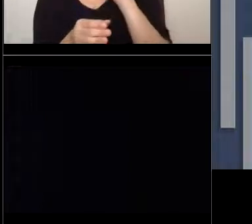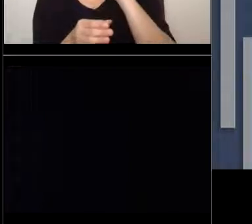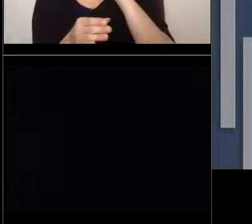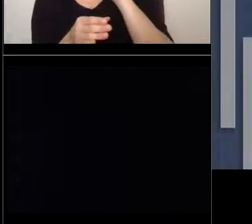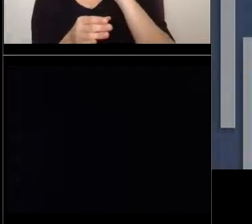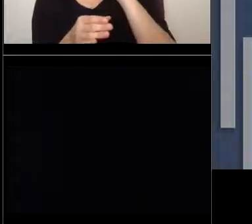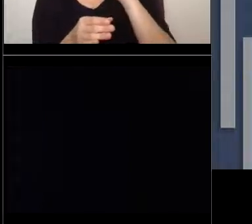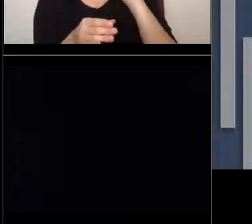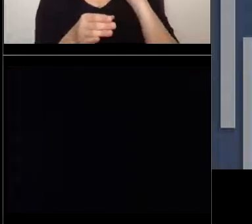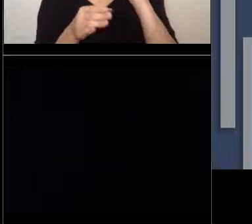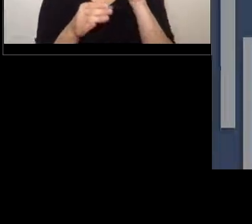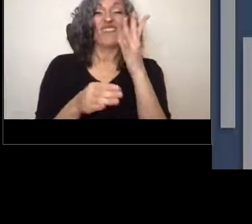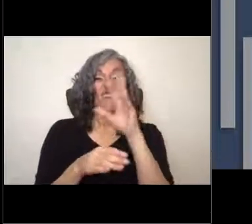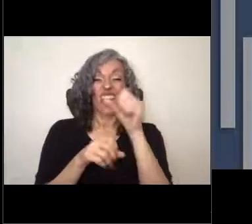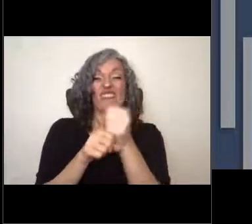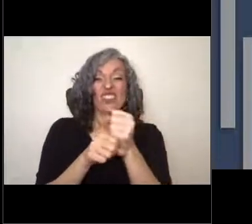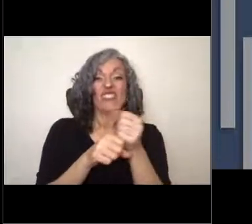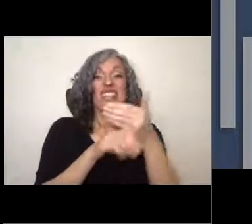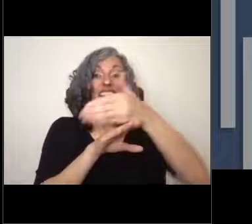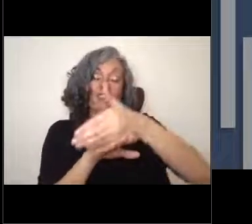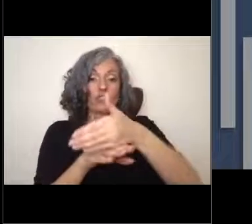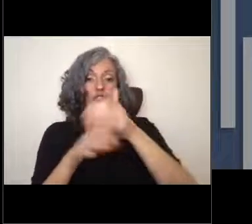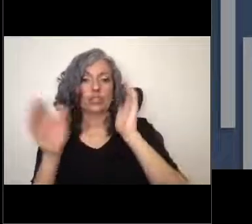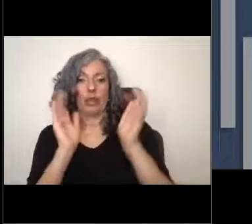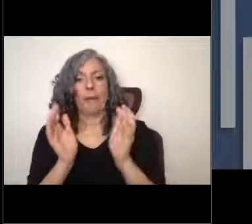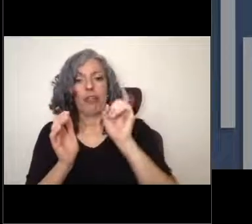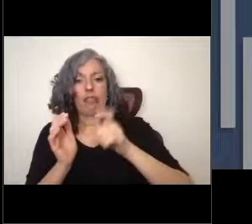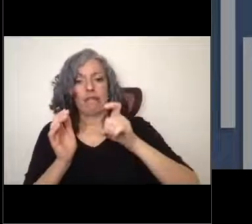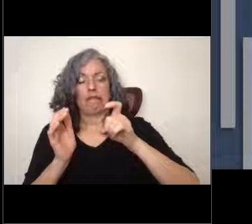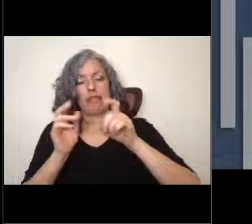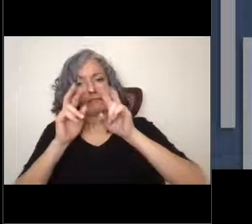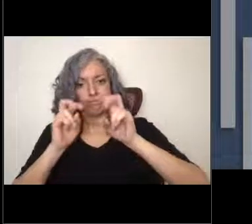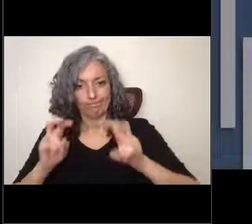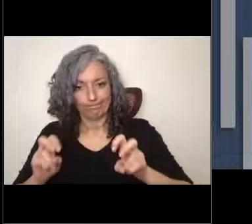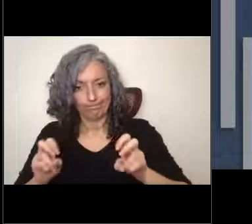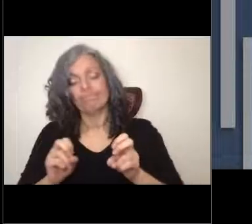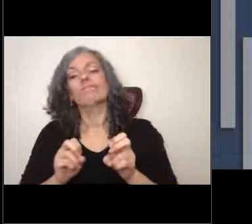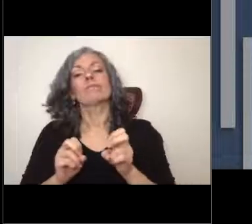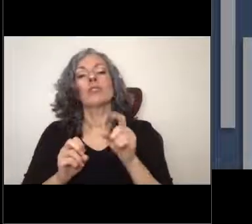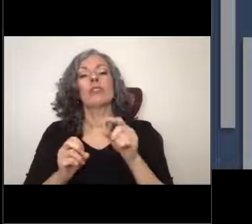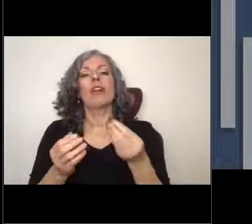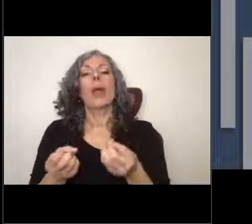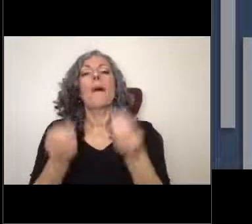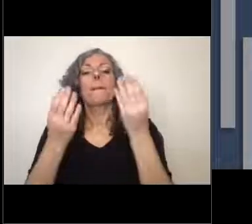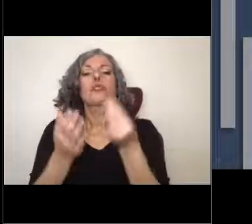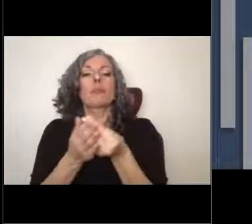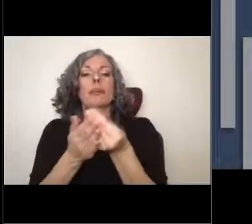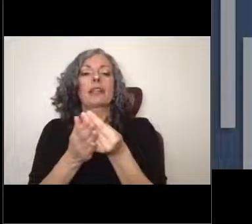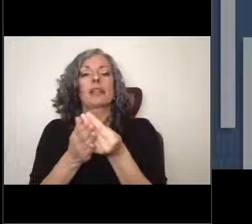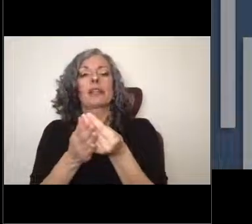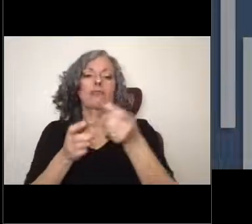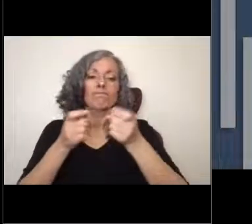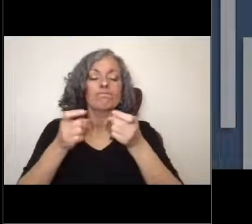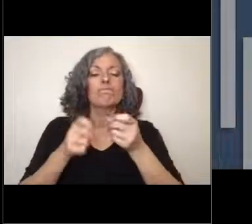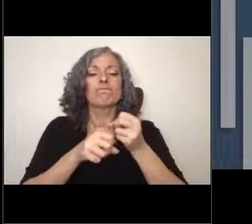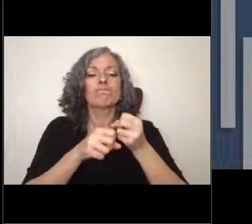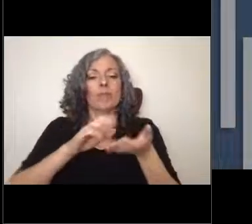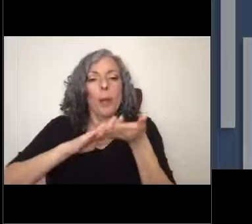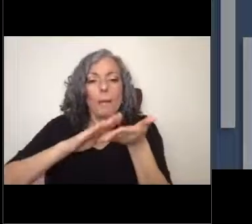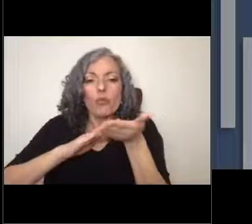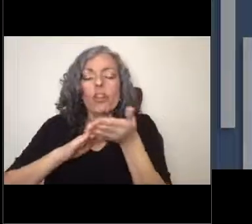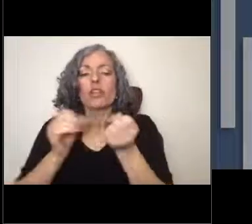every 5 years thereafter to prepare a needs assessment of the cost to operate, maintain, and provide for growth of